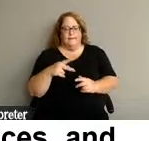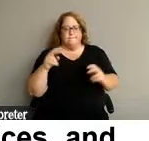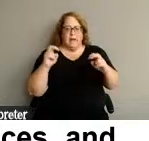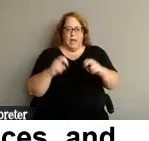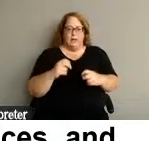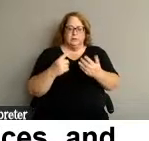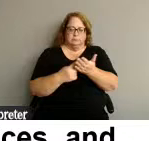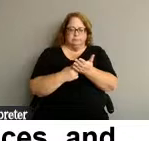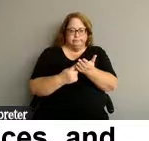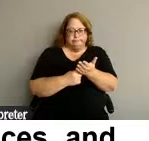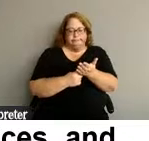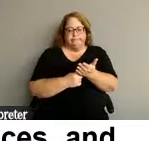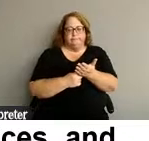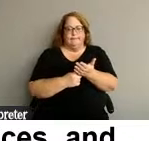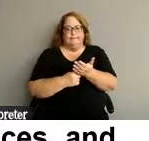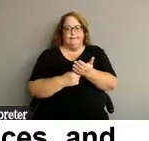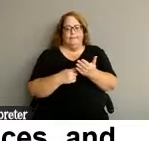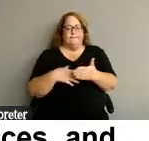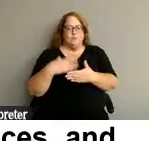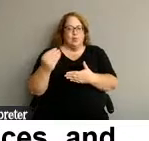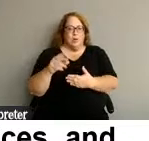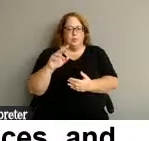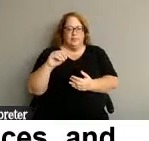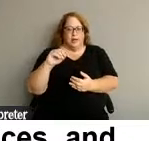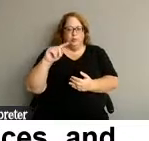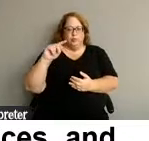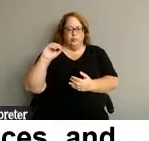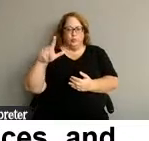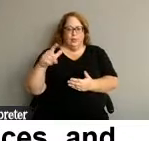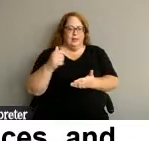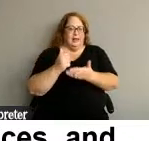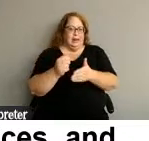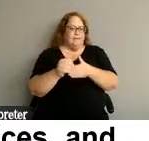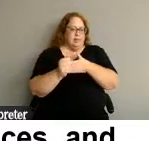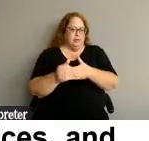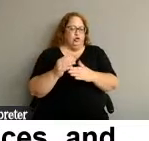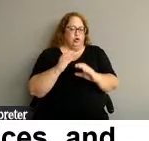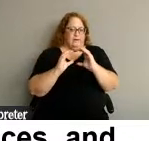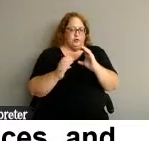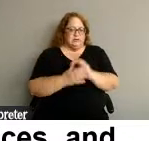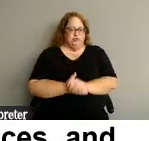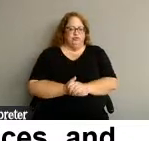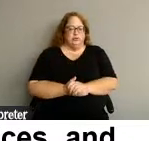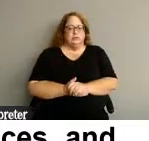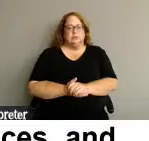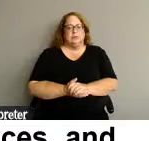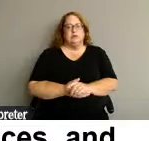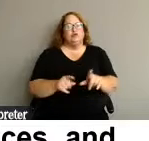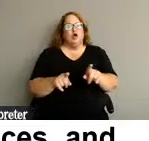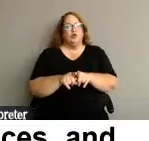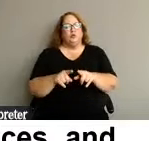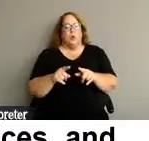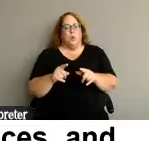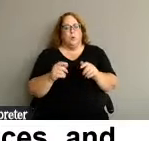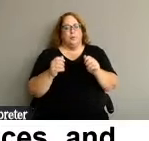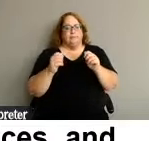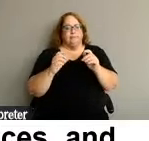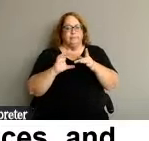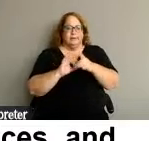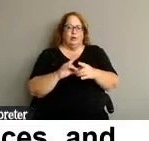through that, pull out the tool, and it can kind of help guide their conversations. It's also connected to the partnership